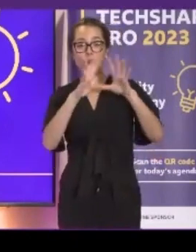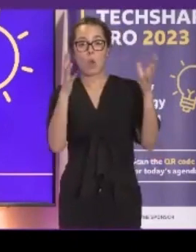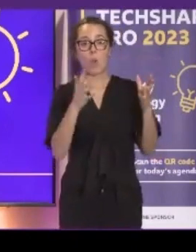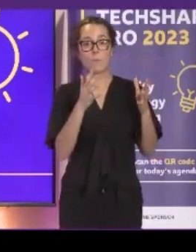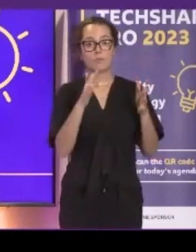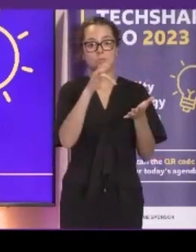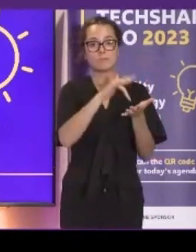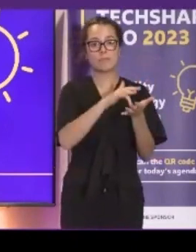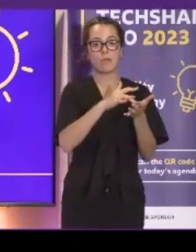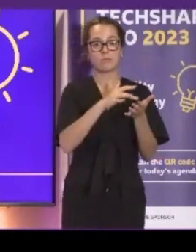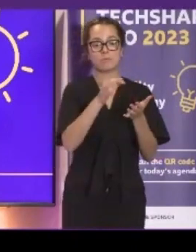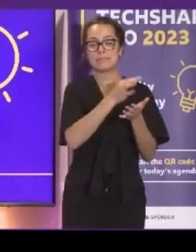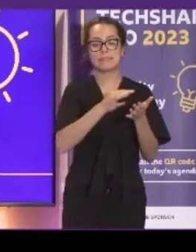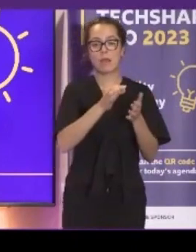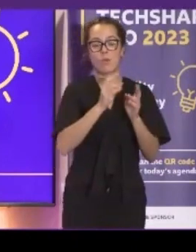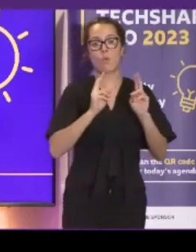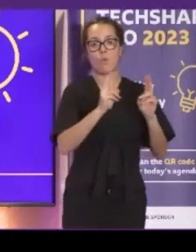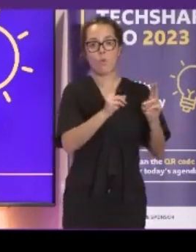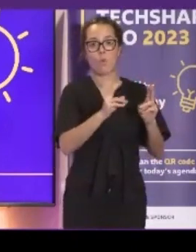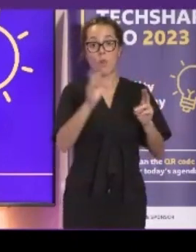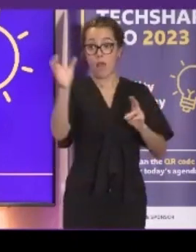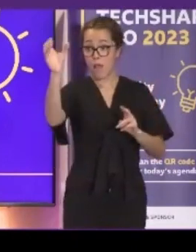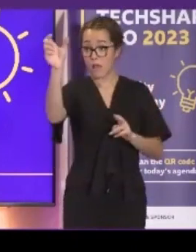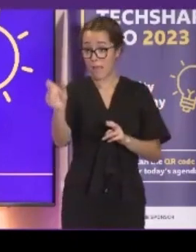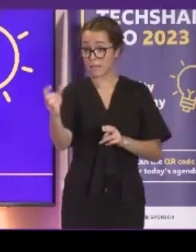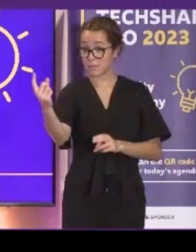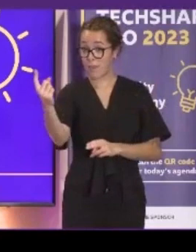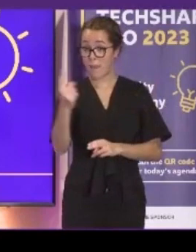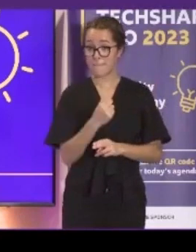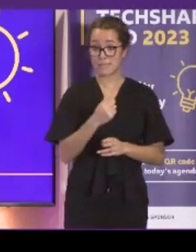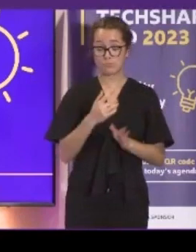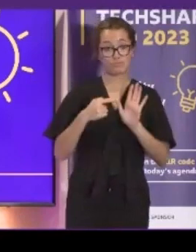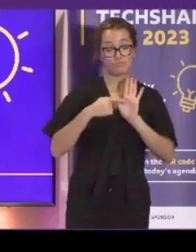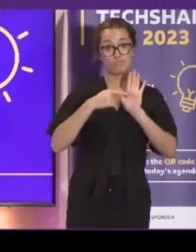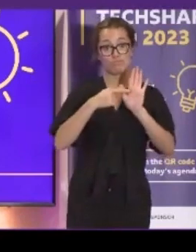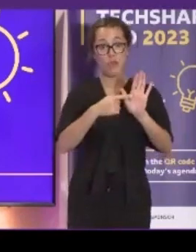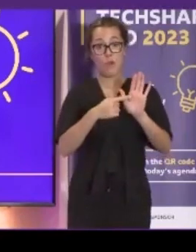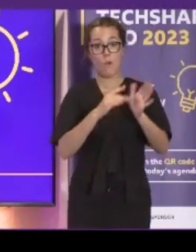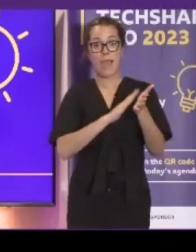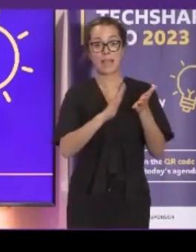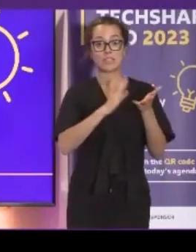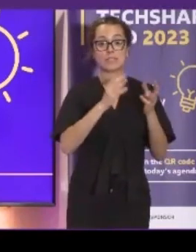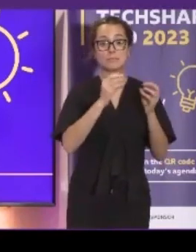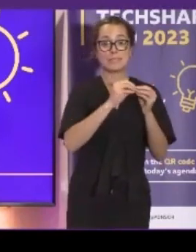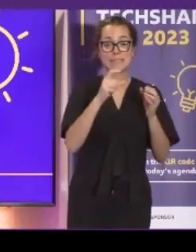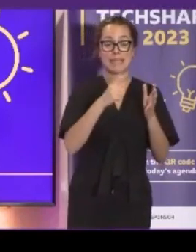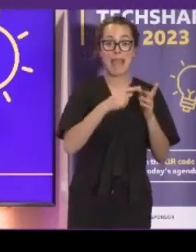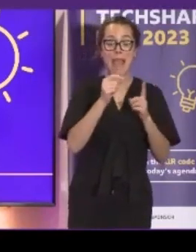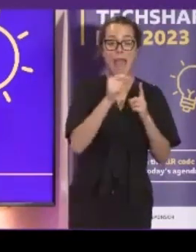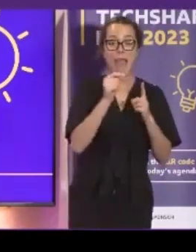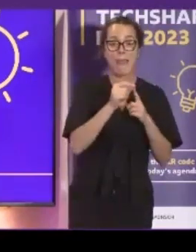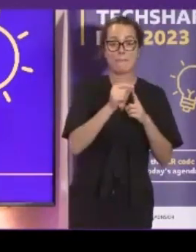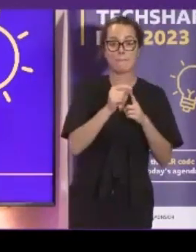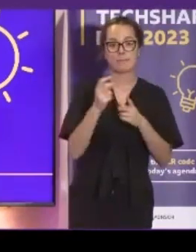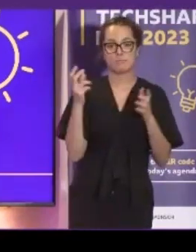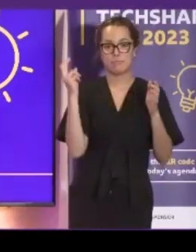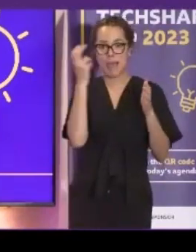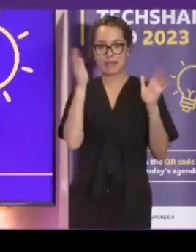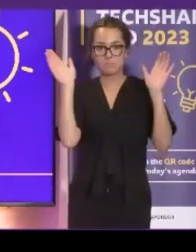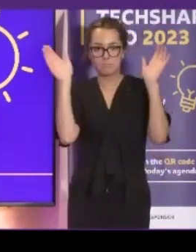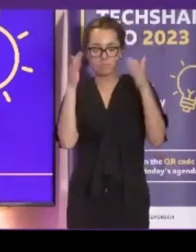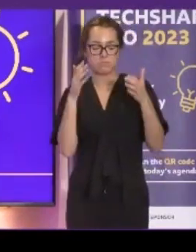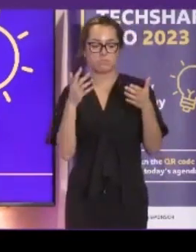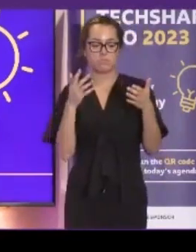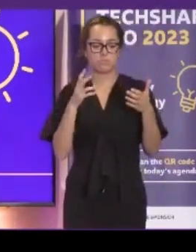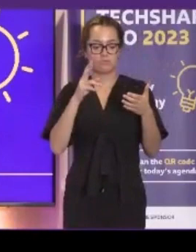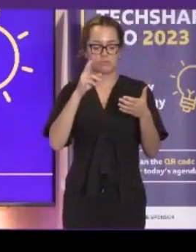of our customers come in and demonstrate using his screen reader, the HSBC app, different apps from different organisations, how they work, how they don't.